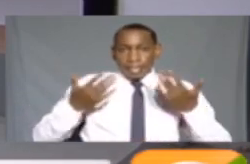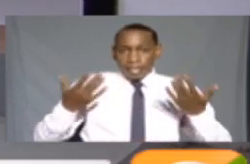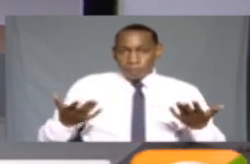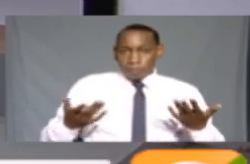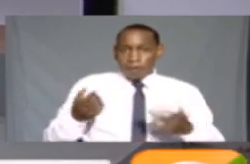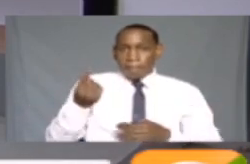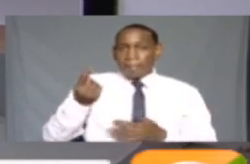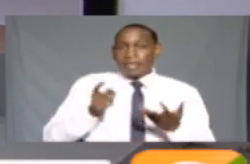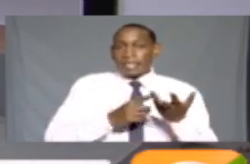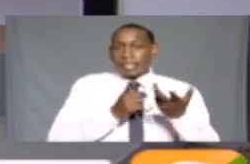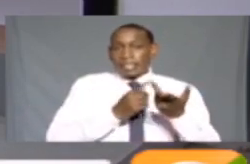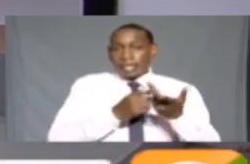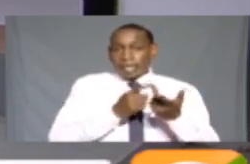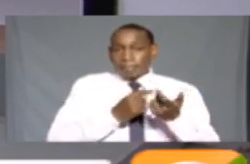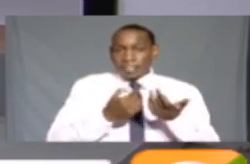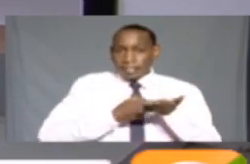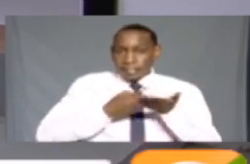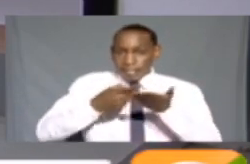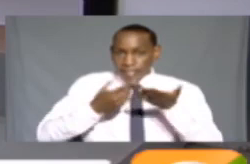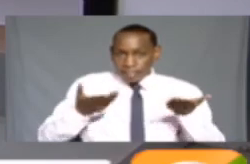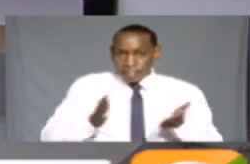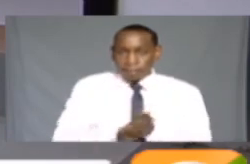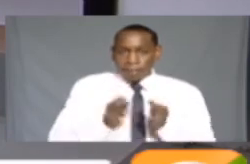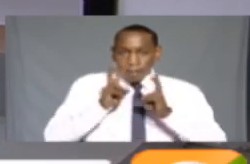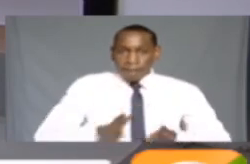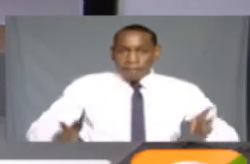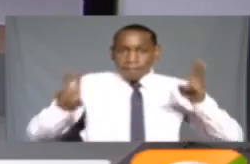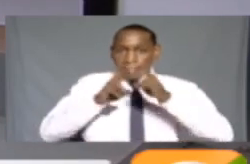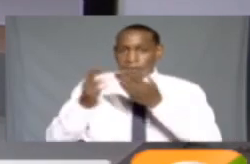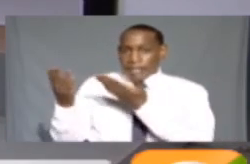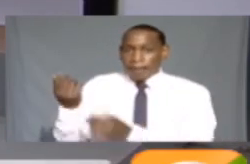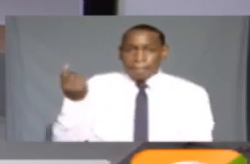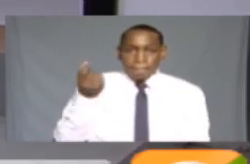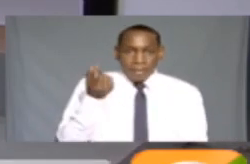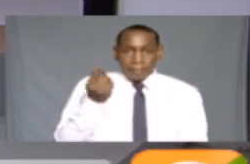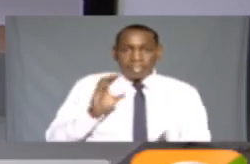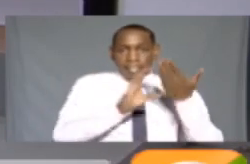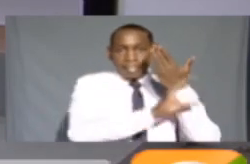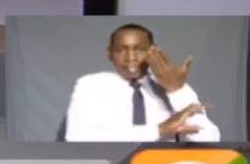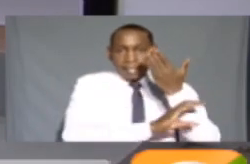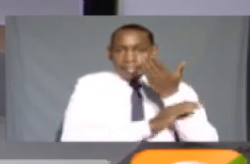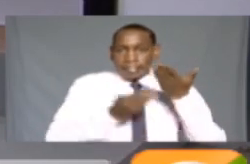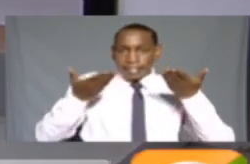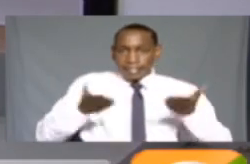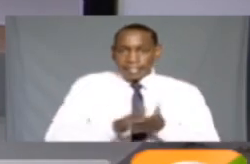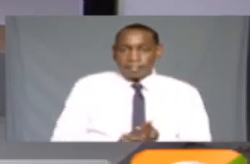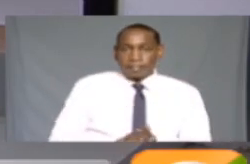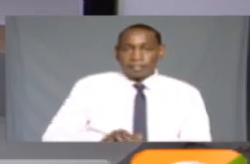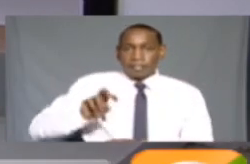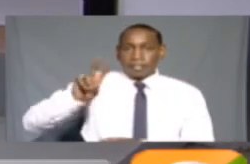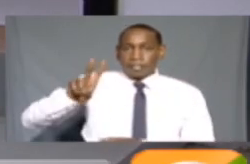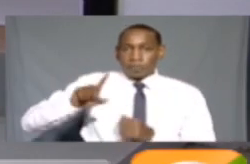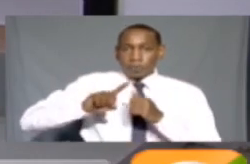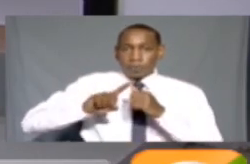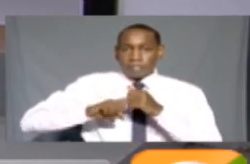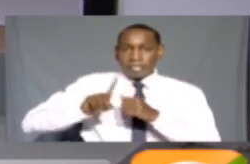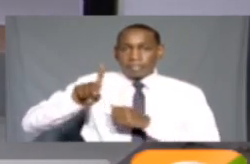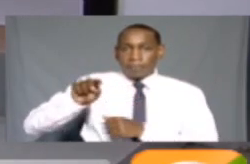are we talking about in the country? Well, this is the value of the currency in the country right now,